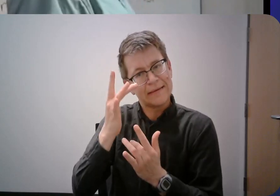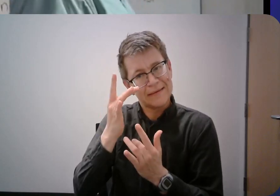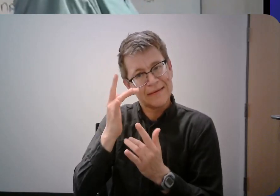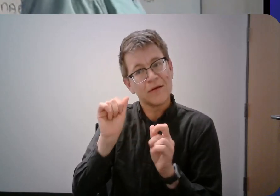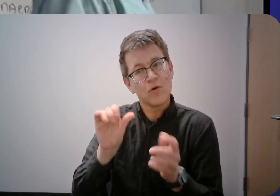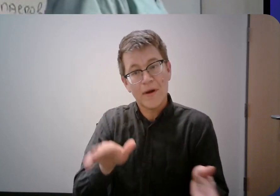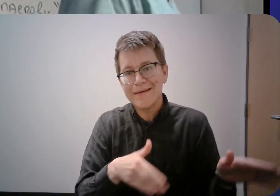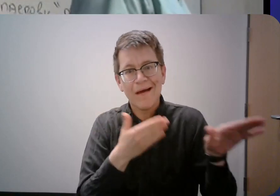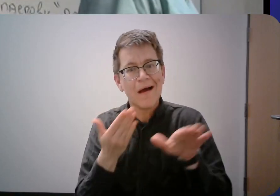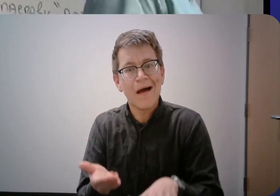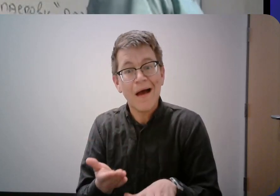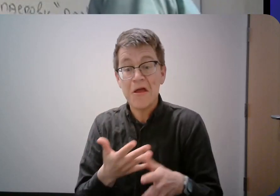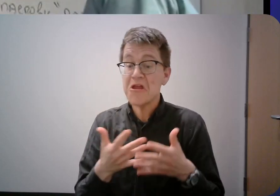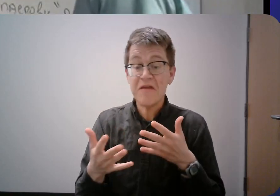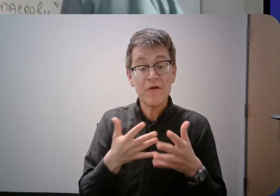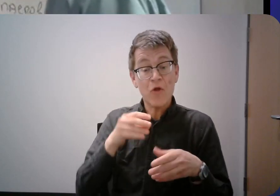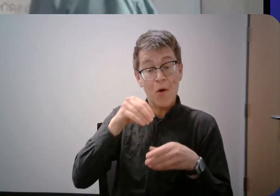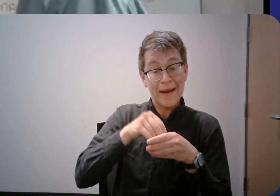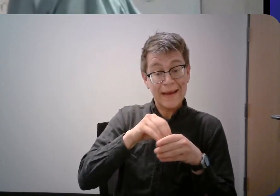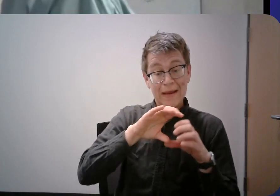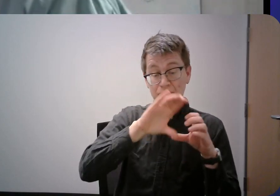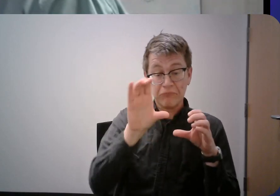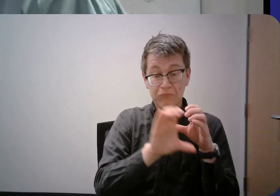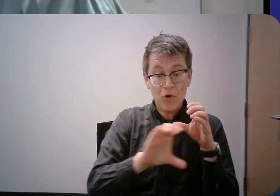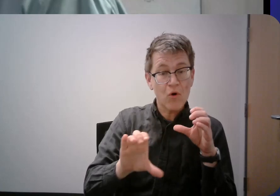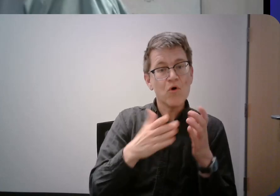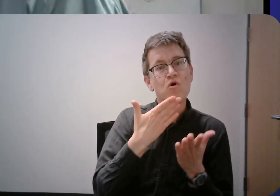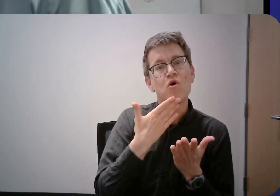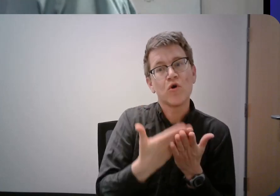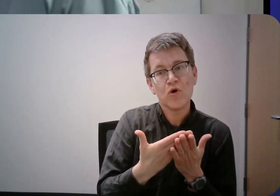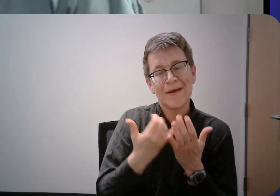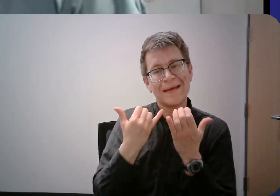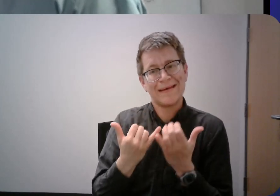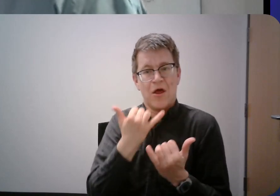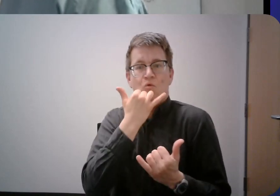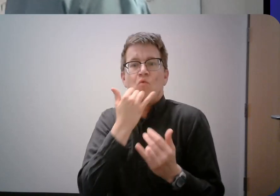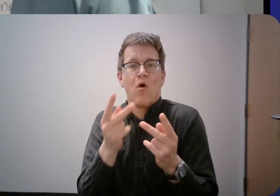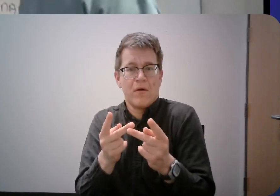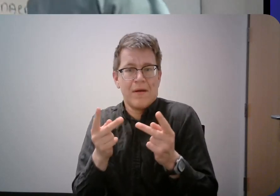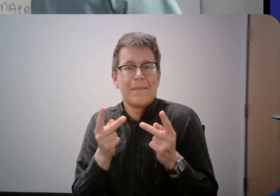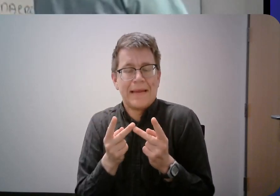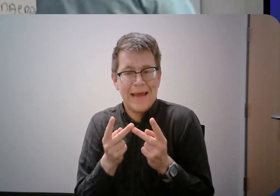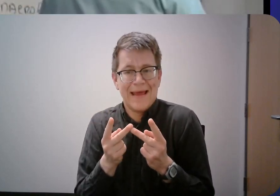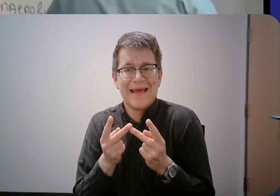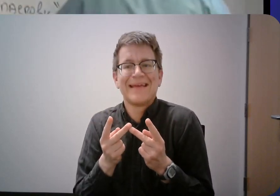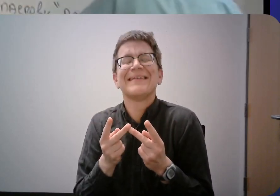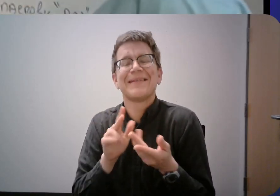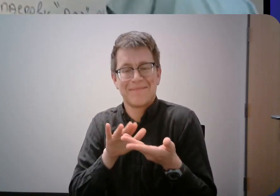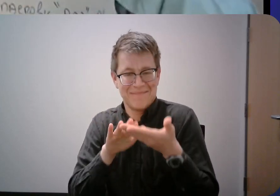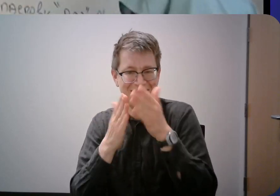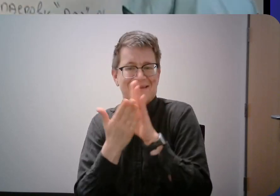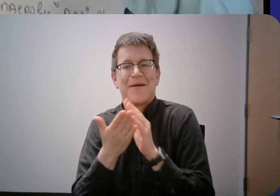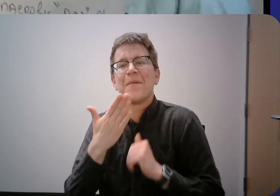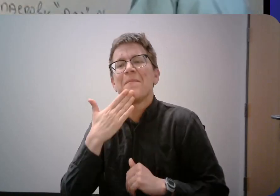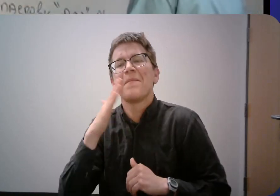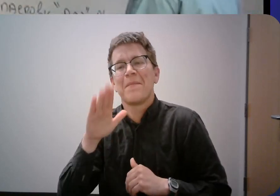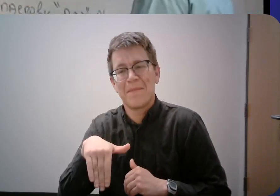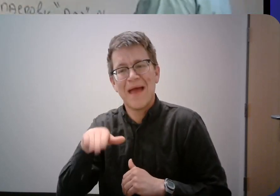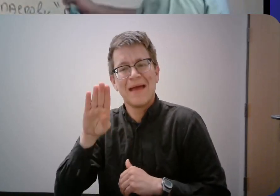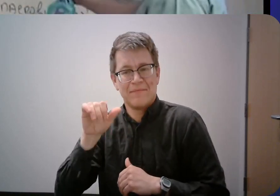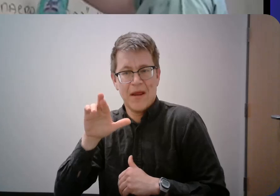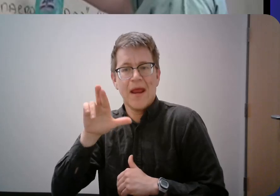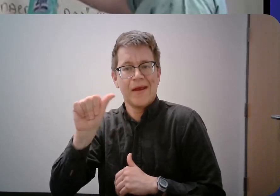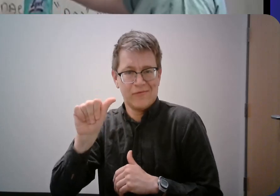Yeah? Okay, shall we move on? Yeah. There's one more way we identify bacteria, and that's by